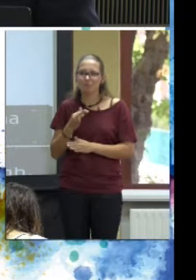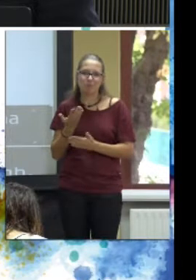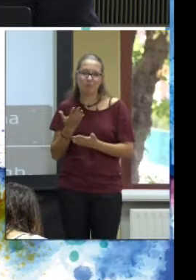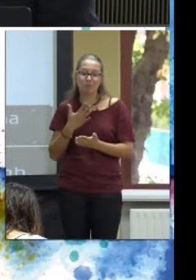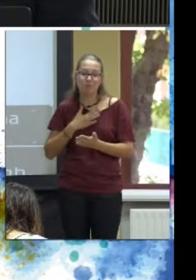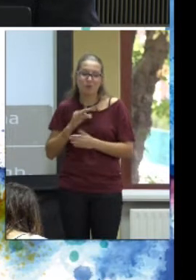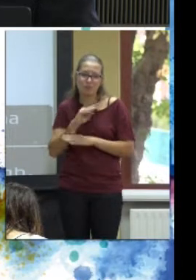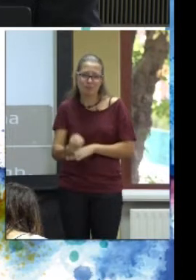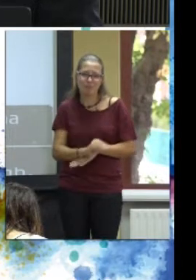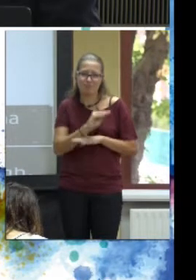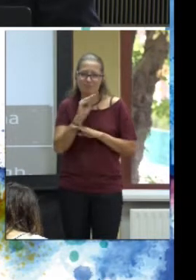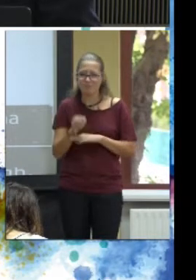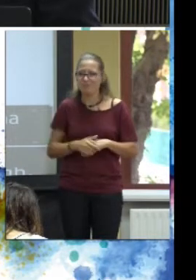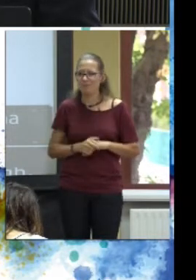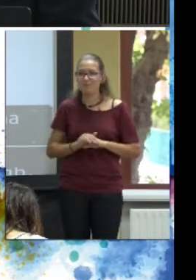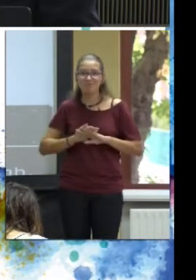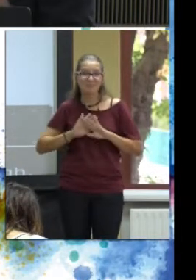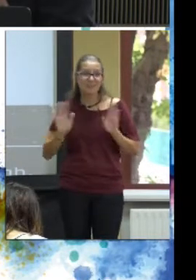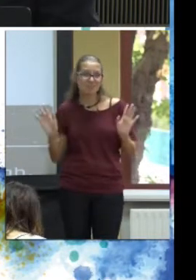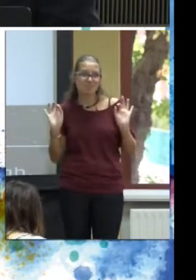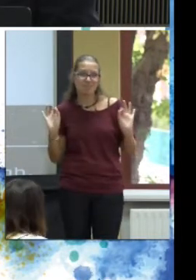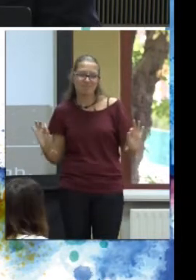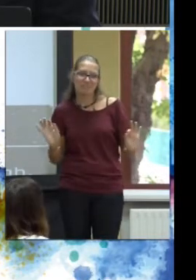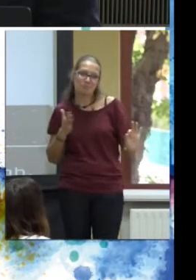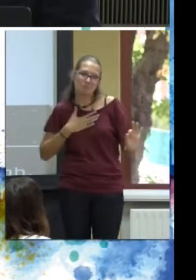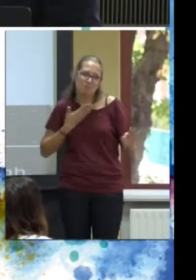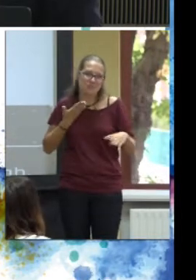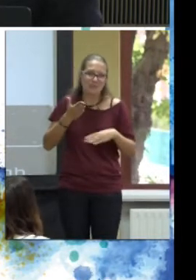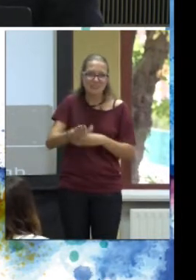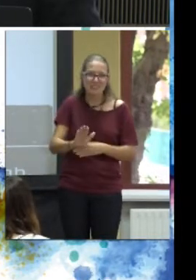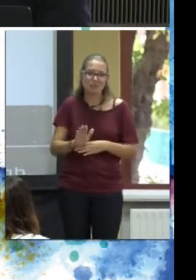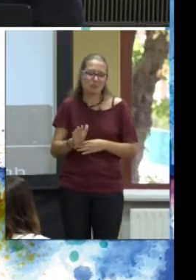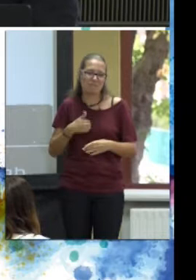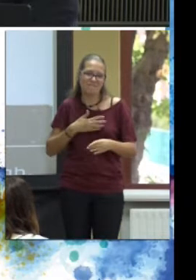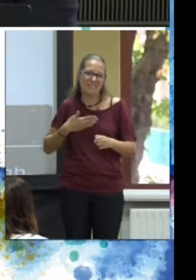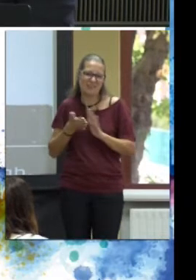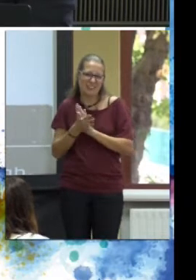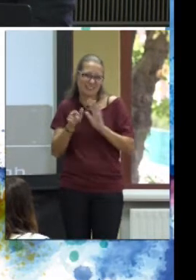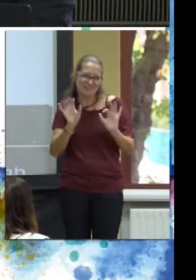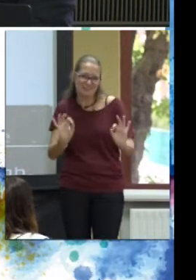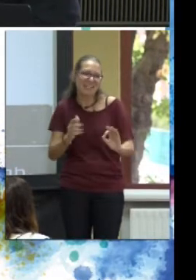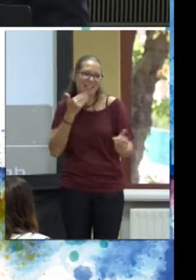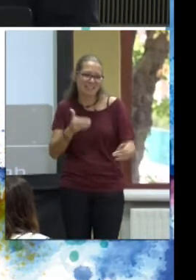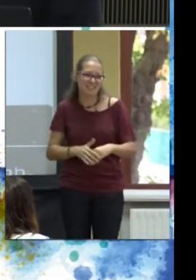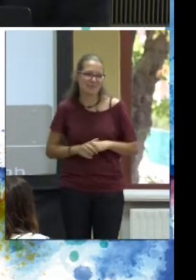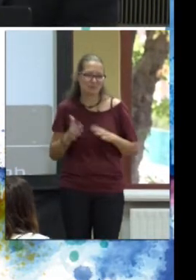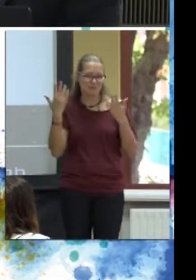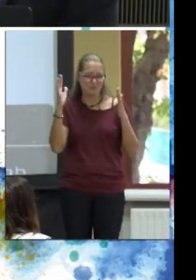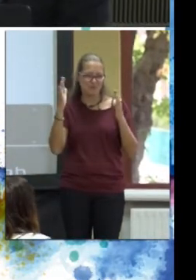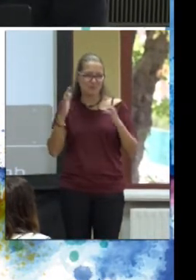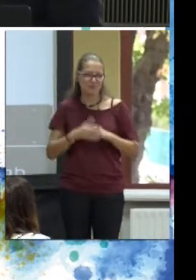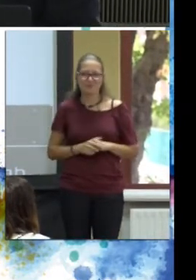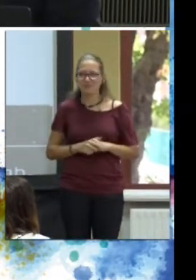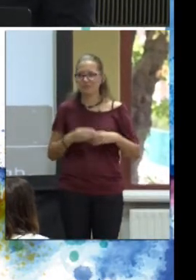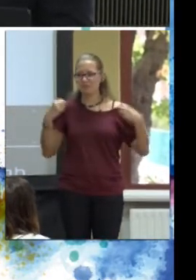accessibility goes throughout the whole evolutionary process. So that was roughly my presentation and what I wanted to